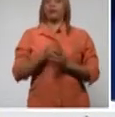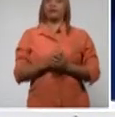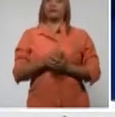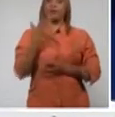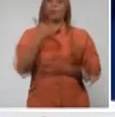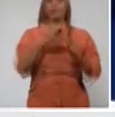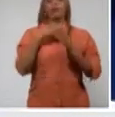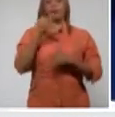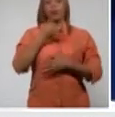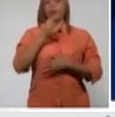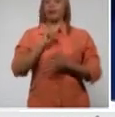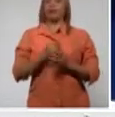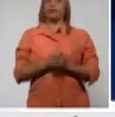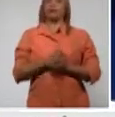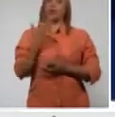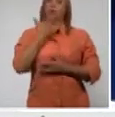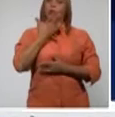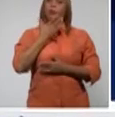3.62%.